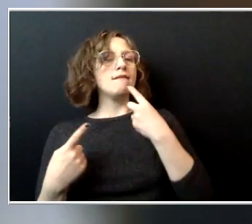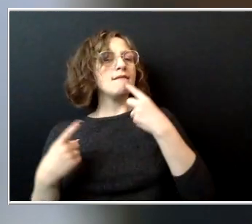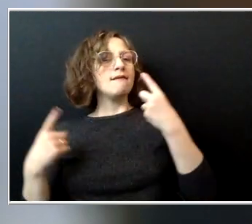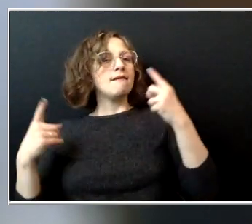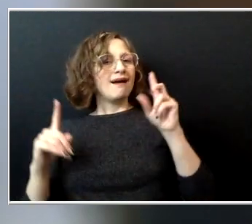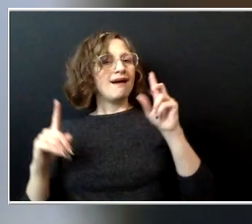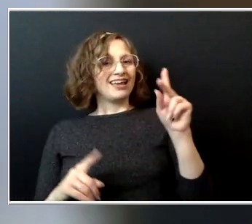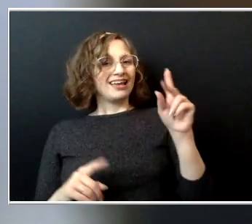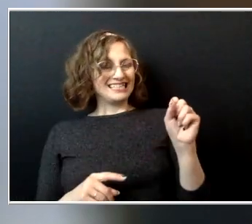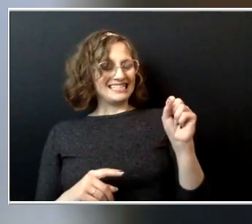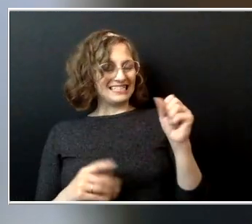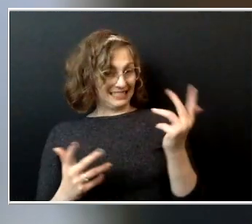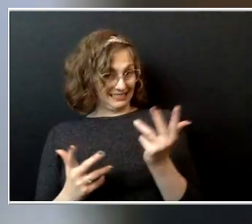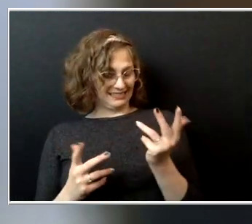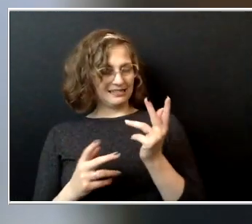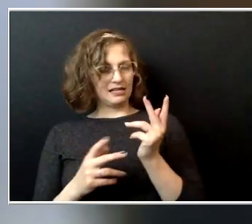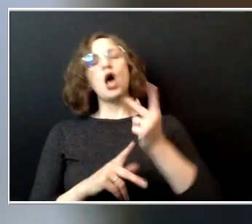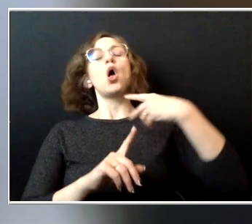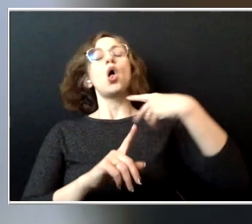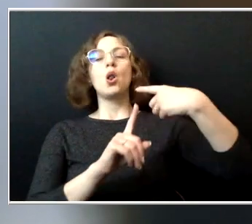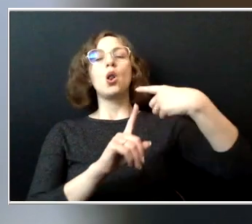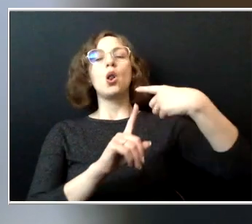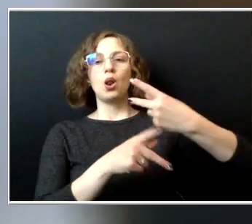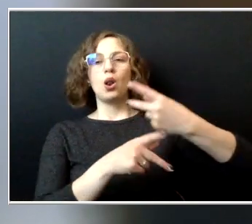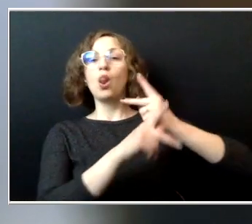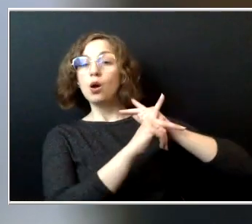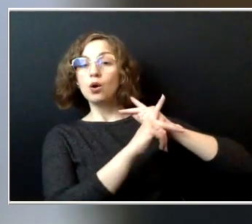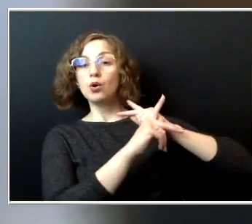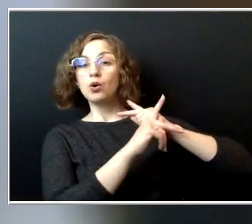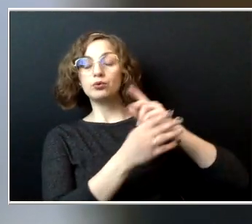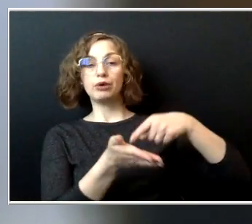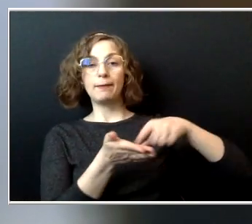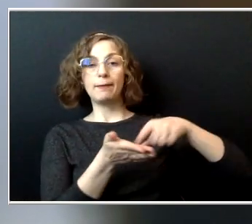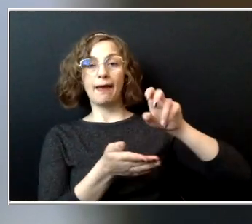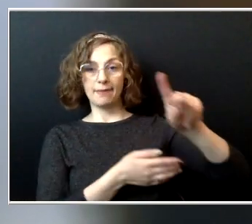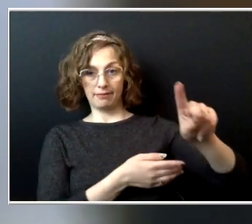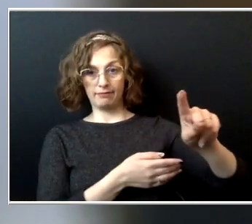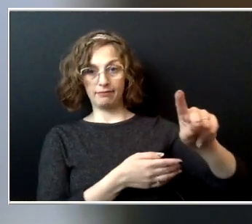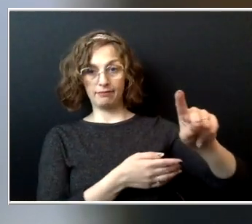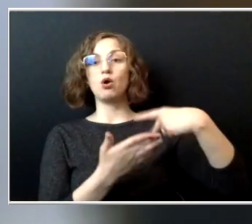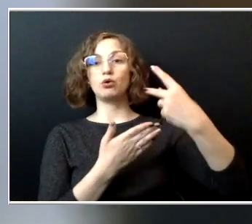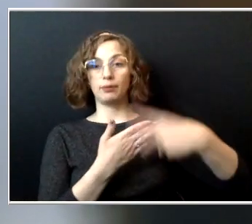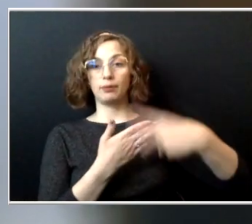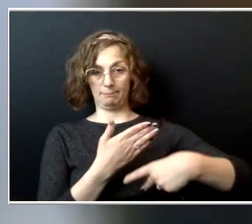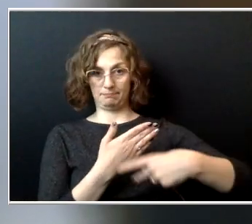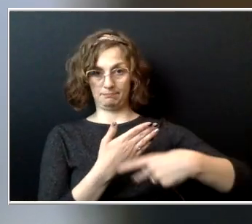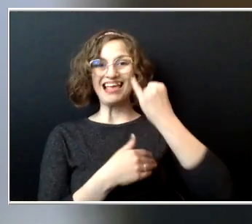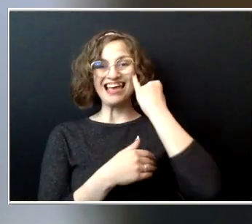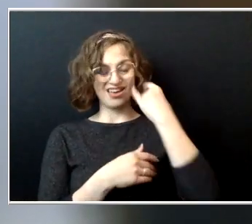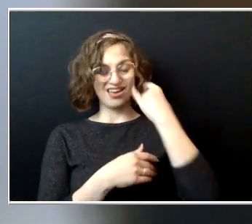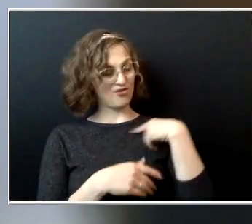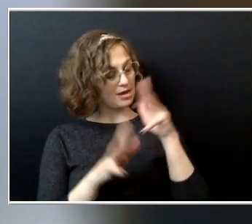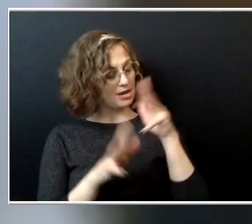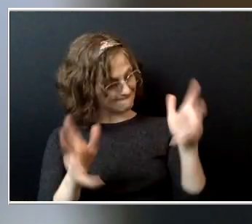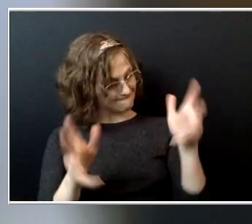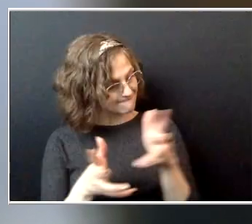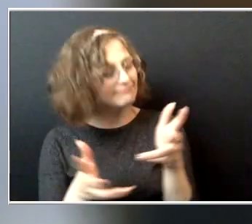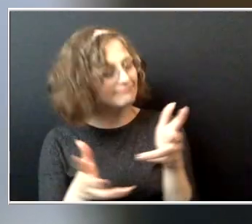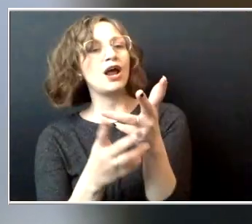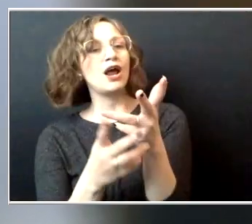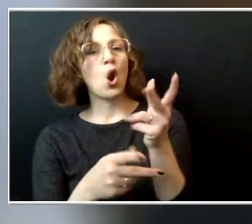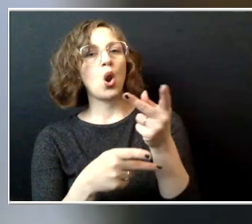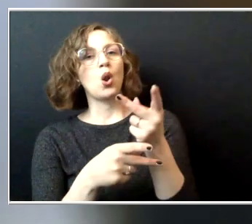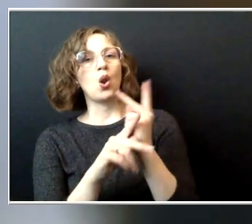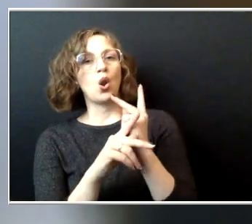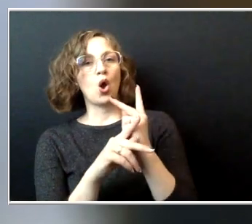repayment programs. And I think if you really energize those loan repayment programs so that there's a premium